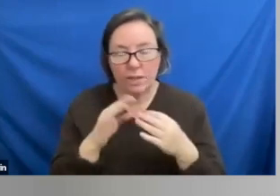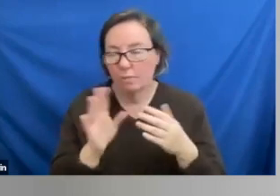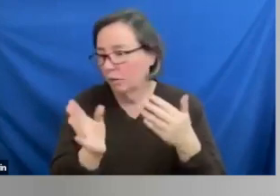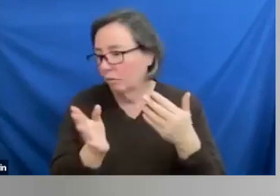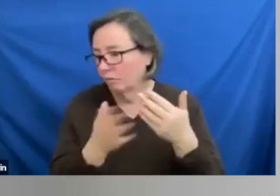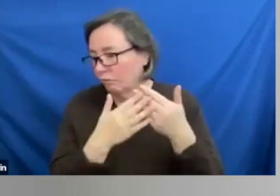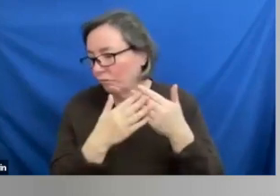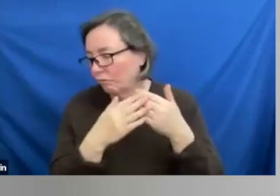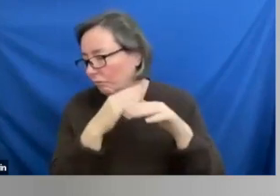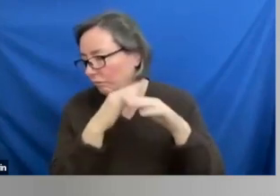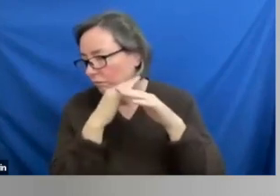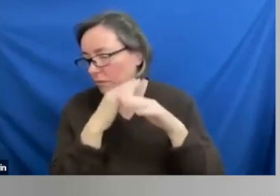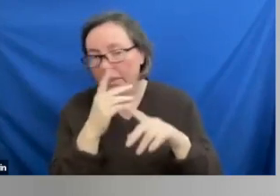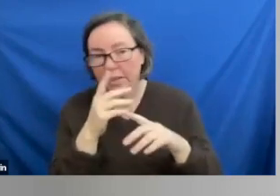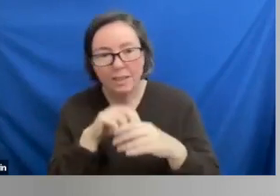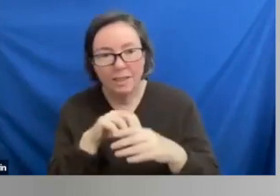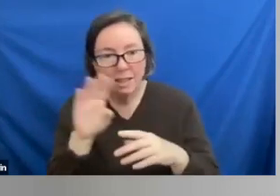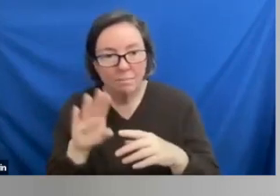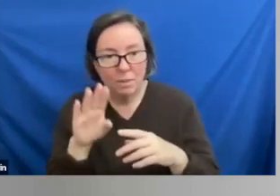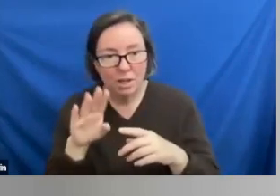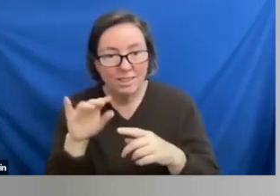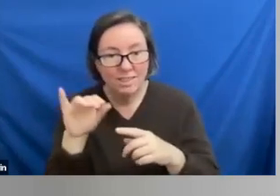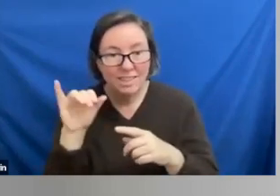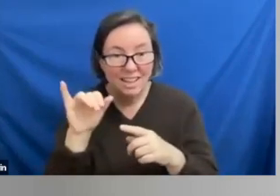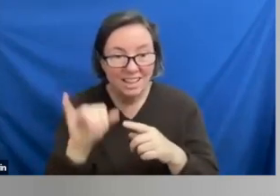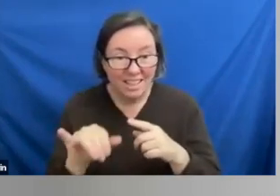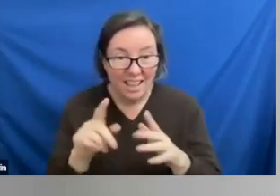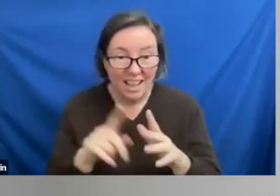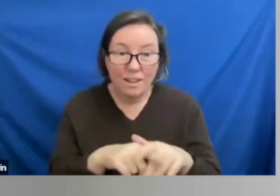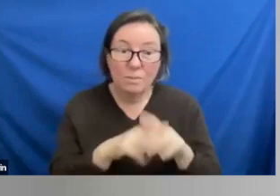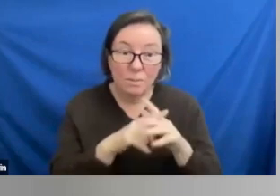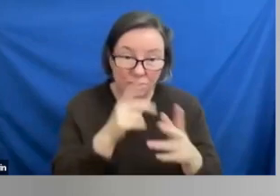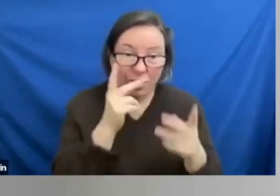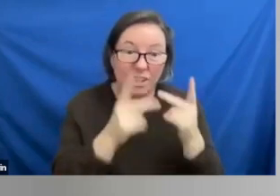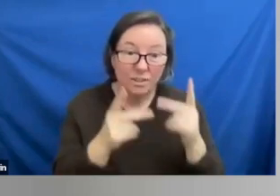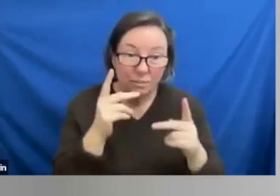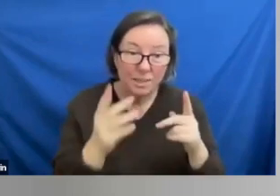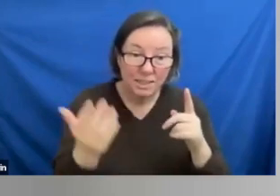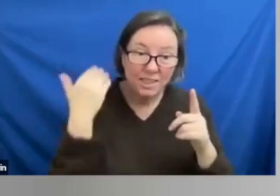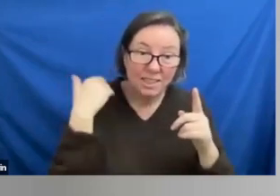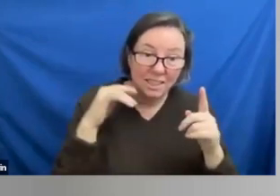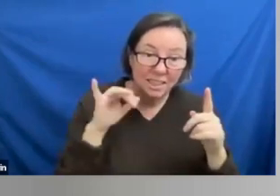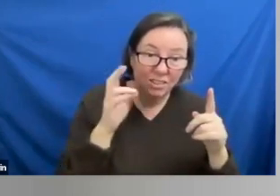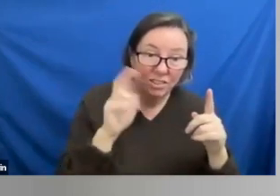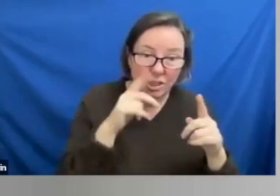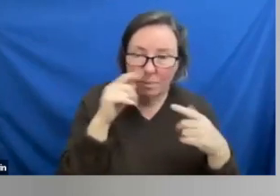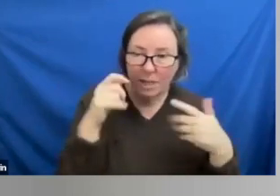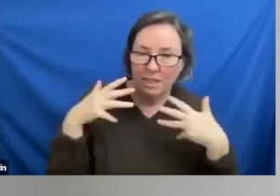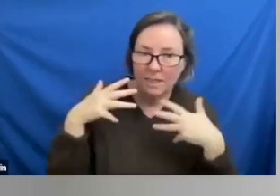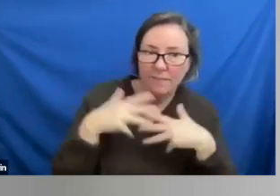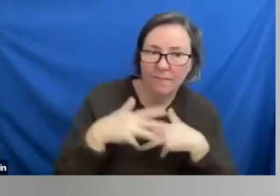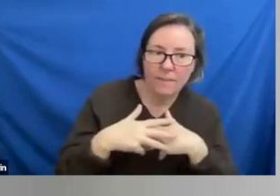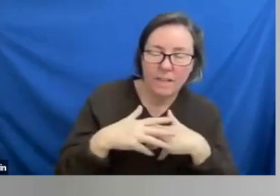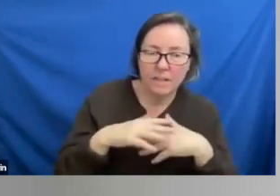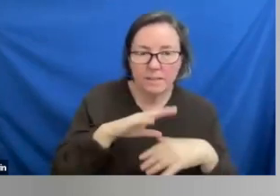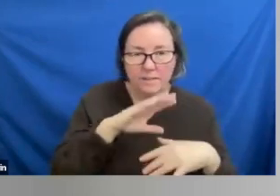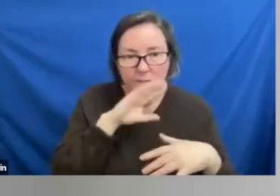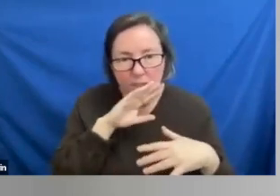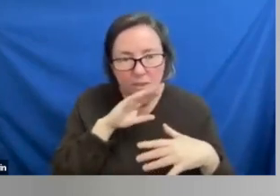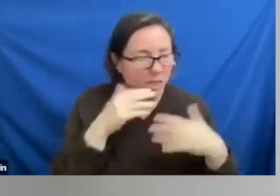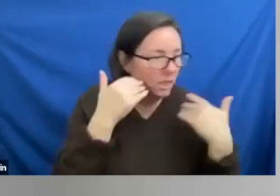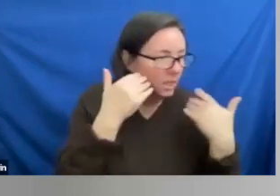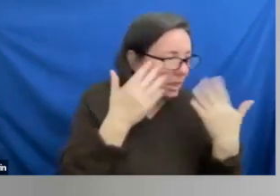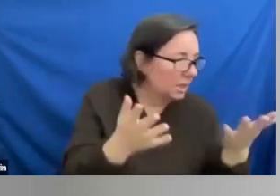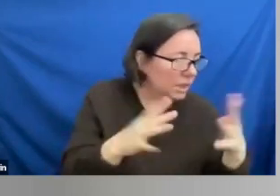Much of that was starting to be seen at the beginning of all of this because there was so much fear, so much frustration, so much anxiety